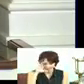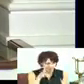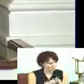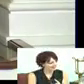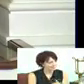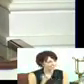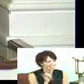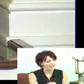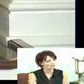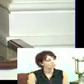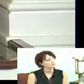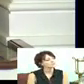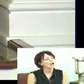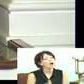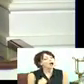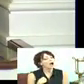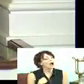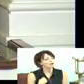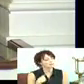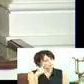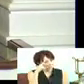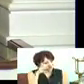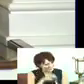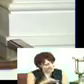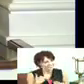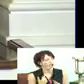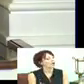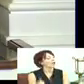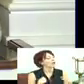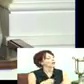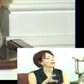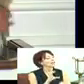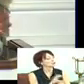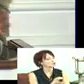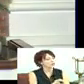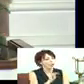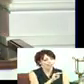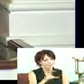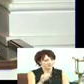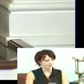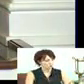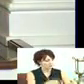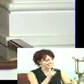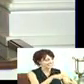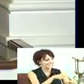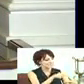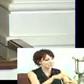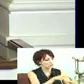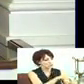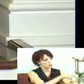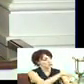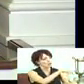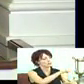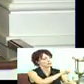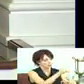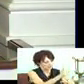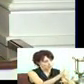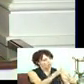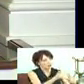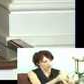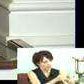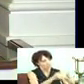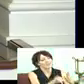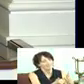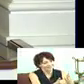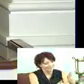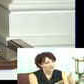know, when I came into MCC, I had to move from that stage two to that stage three where I began to doubt and ask